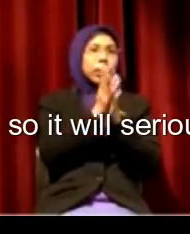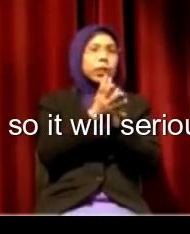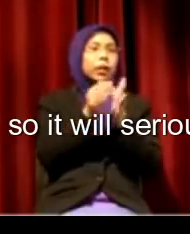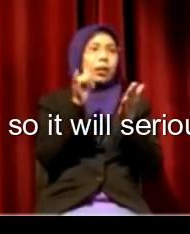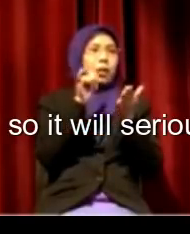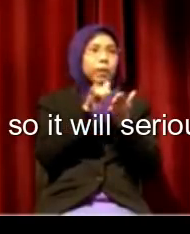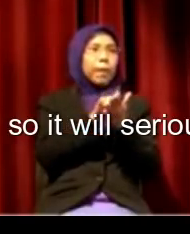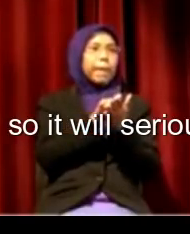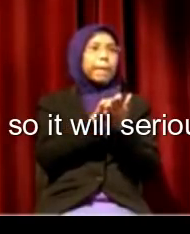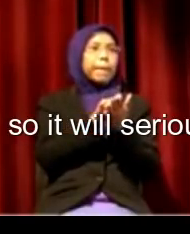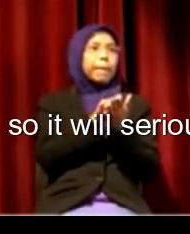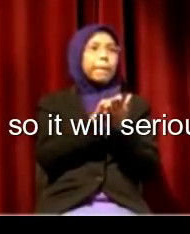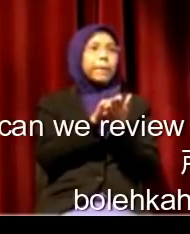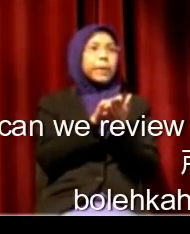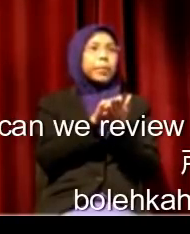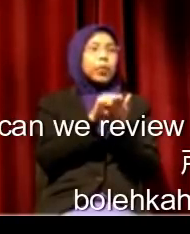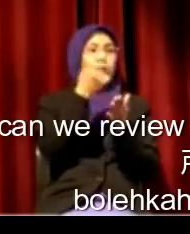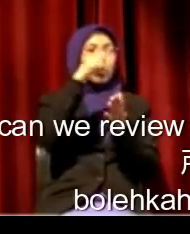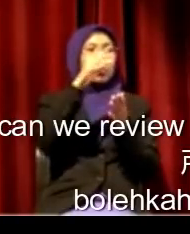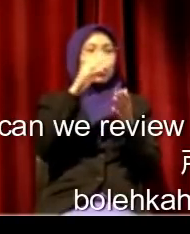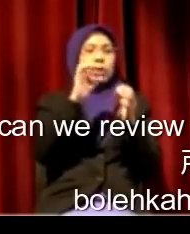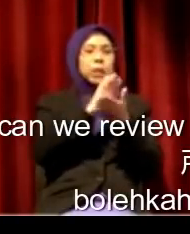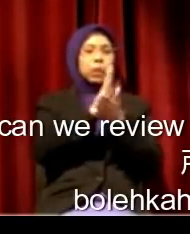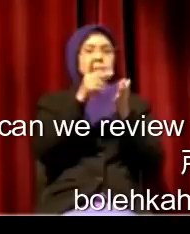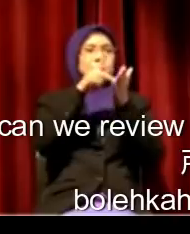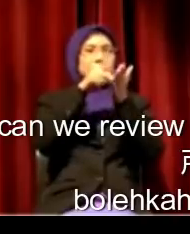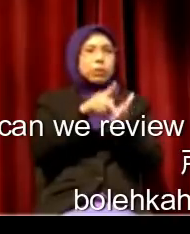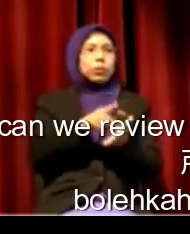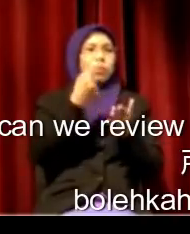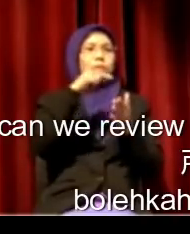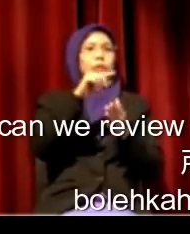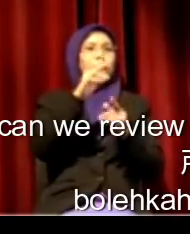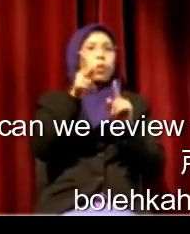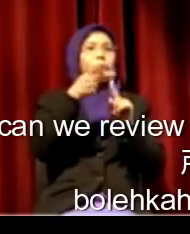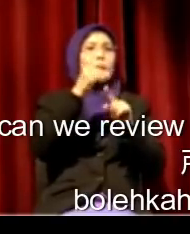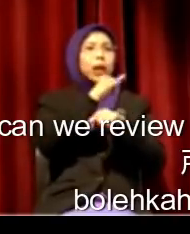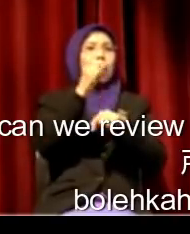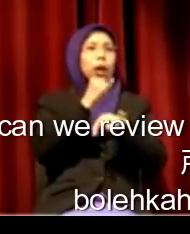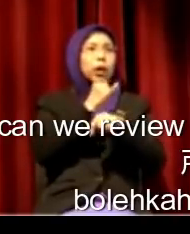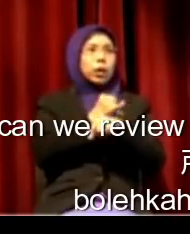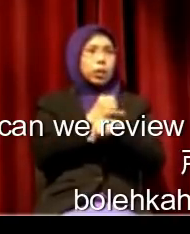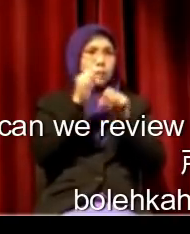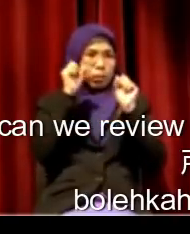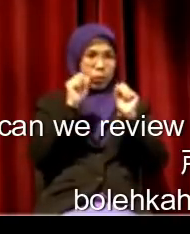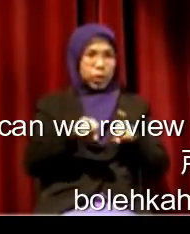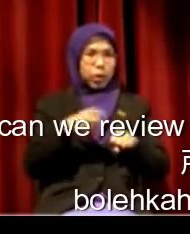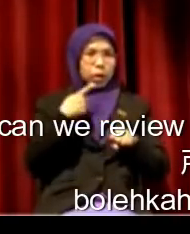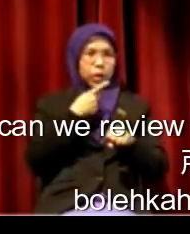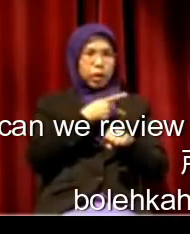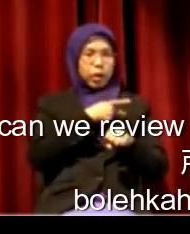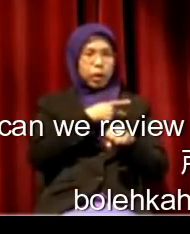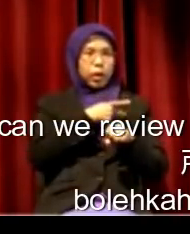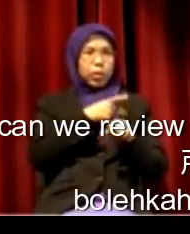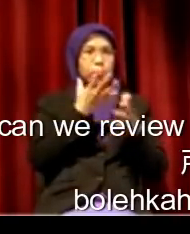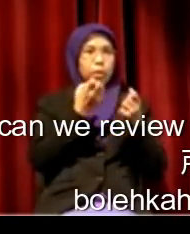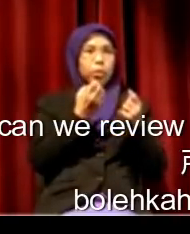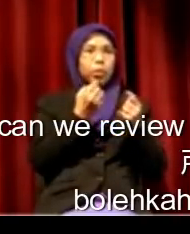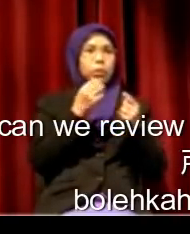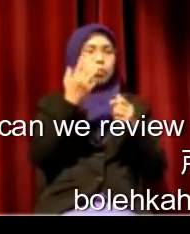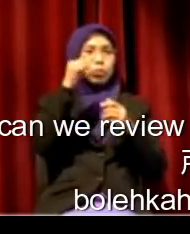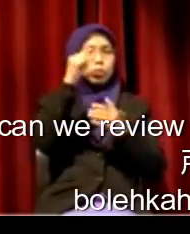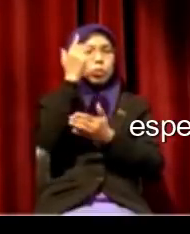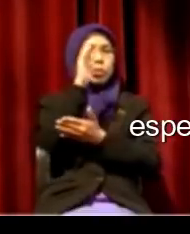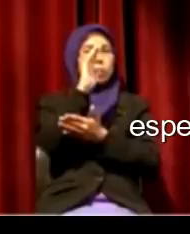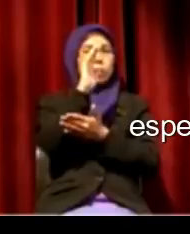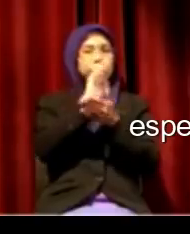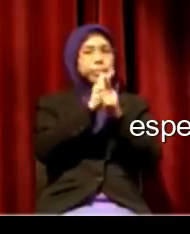of Penang Island. So is YAB is going to review the, can we review the whole PTMP so that we have a more holistic